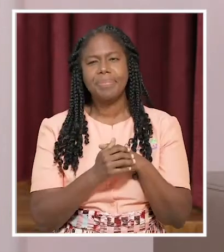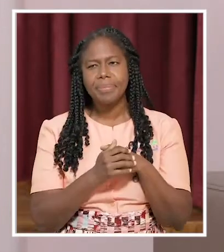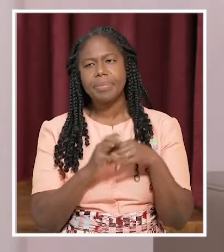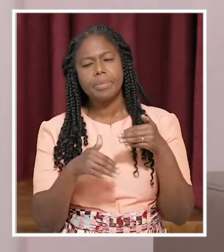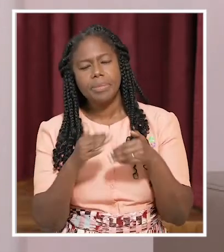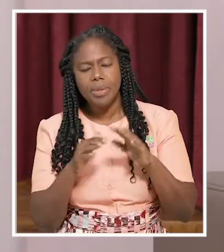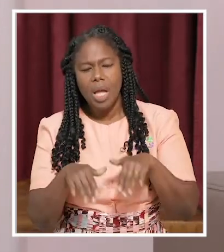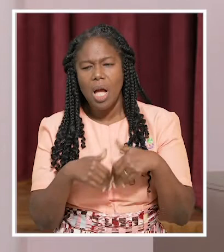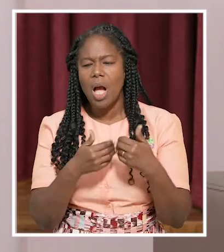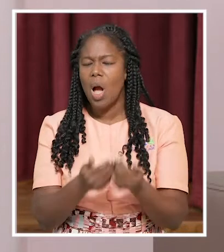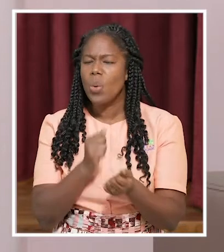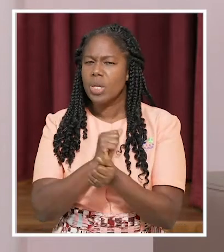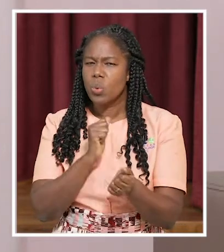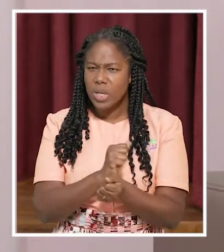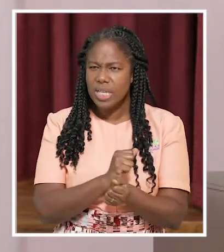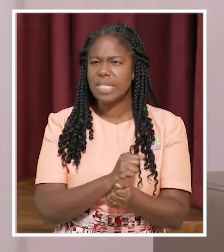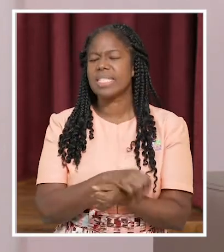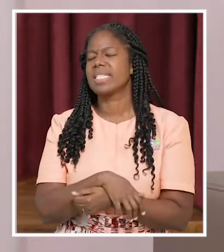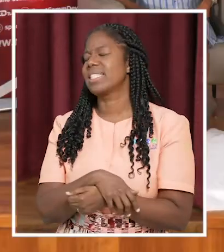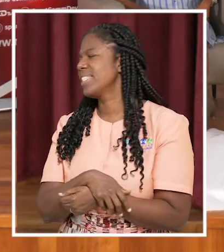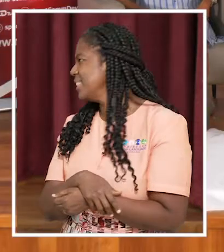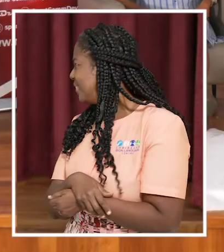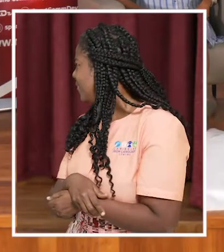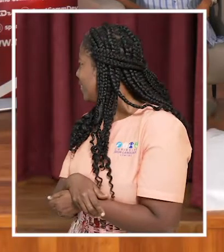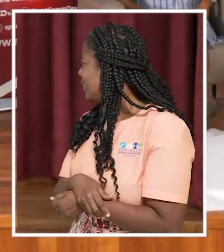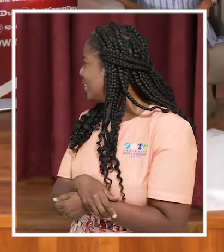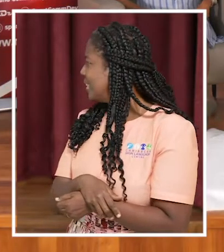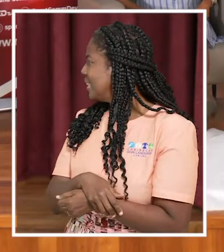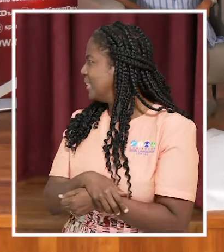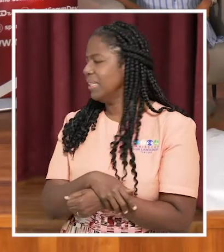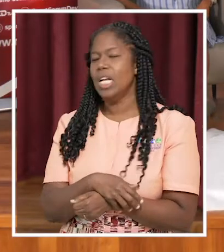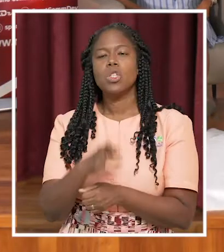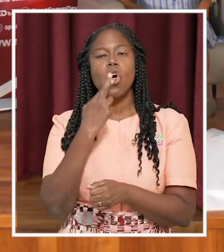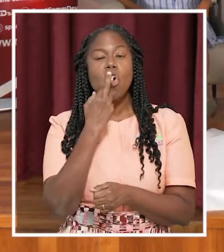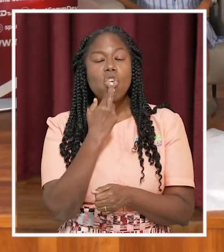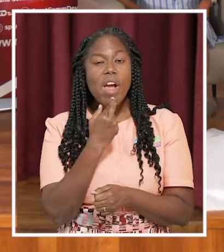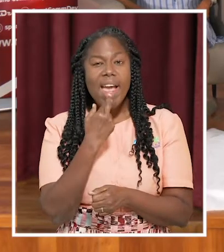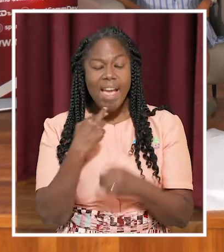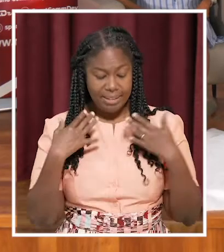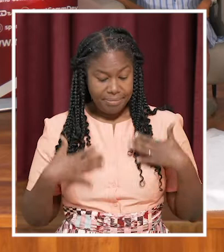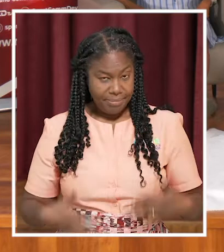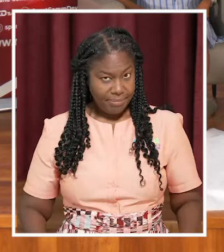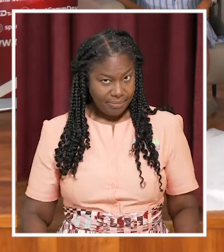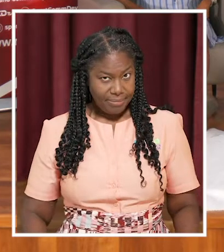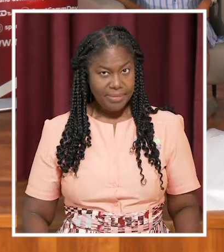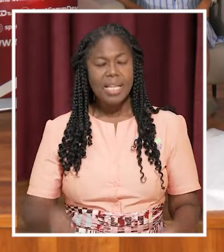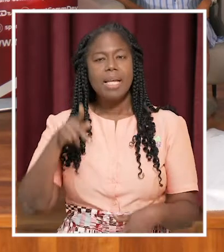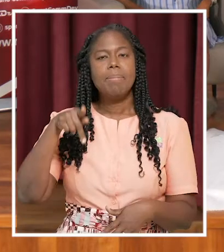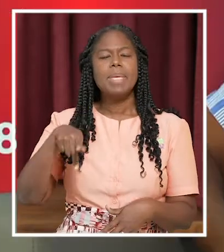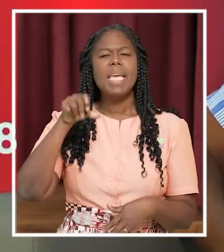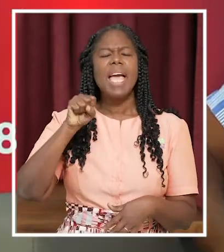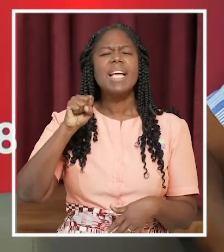functioning and treat brain disorders. Mm-hmm. And the psychologist side of things, Deborah? As opposed to the psychologist looks at